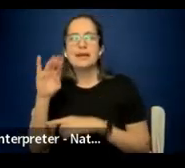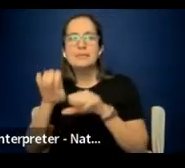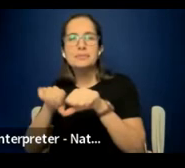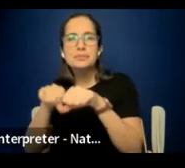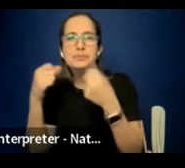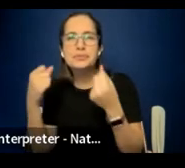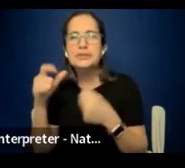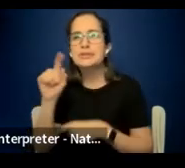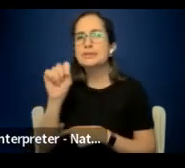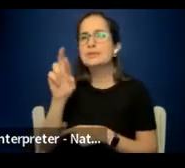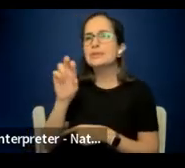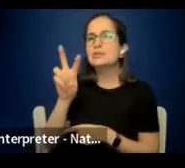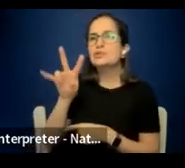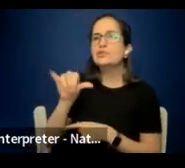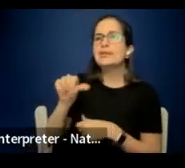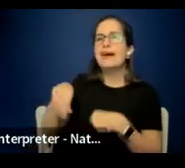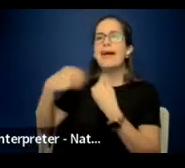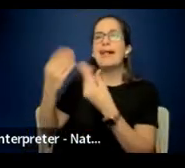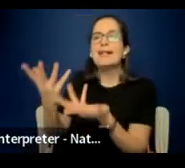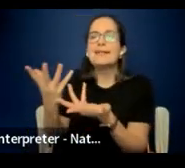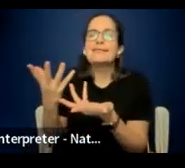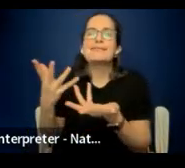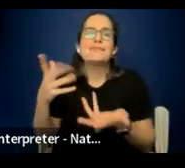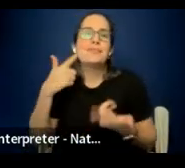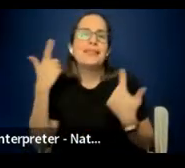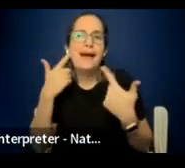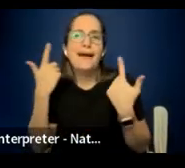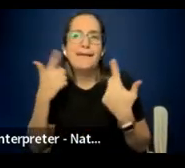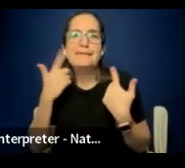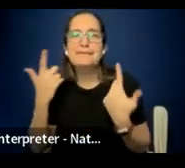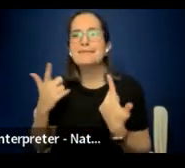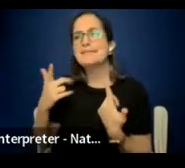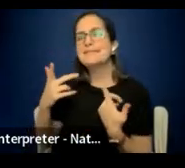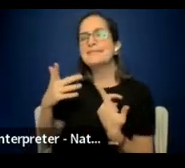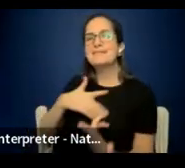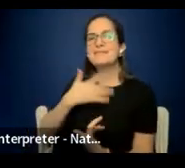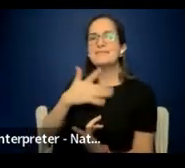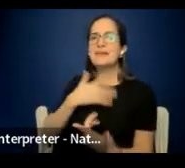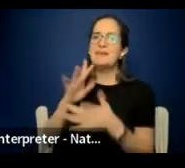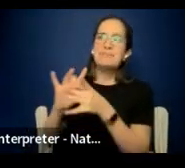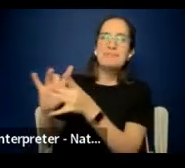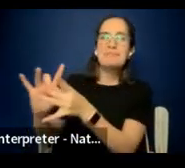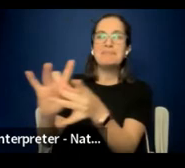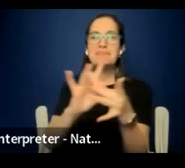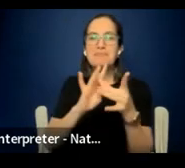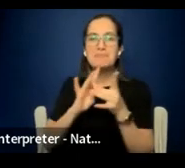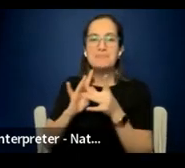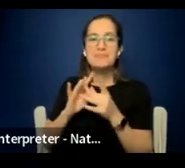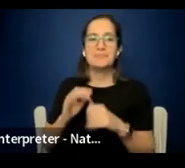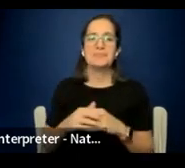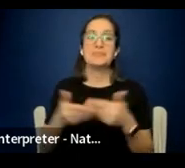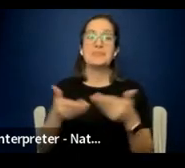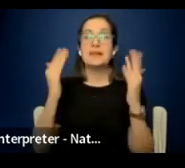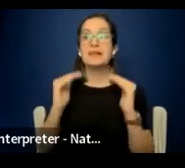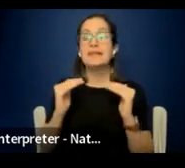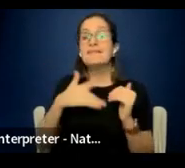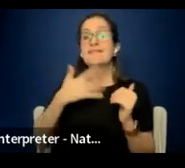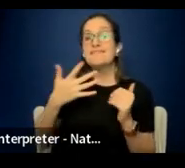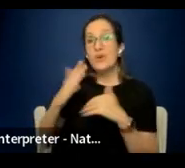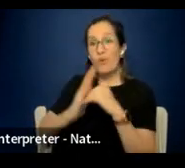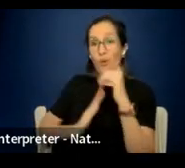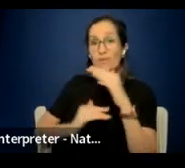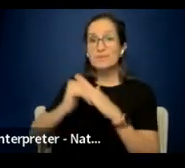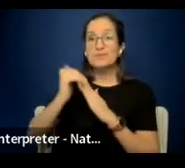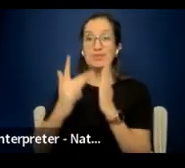just things to get people to laugh and feel like they're maybe in the same room. Getting really comfortable with technology, making sure that you've done